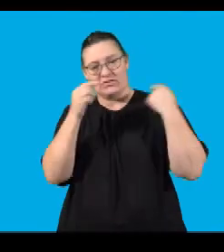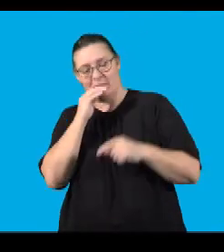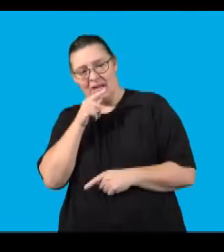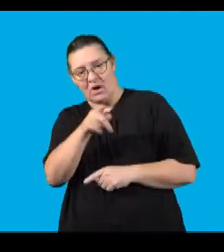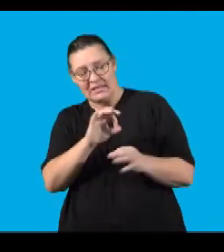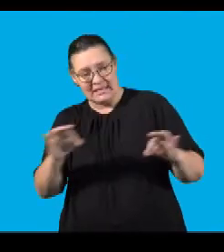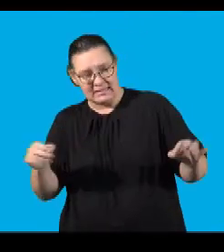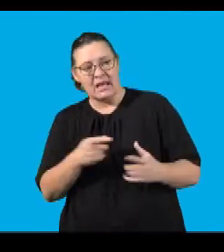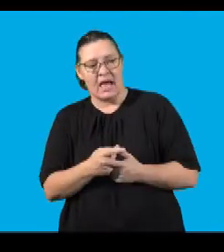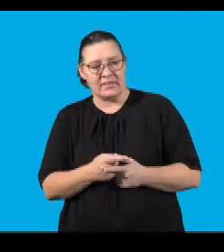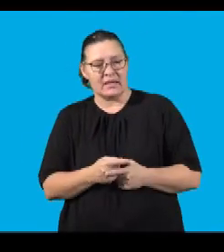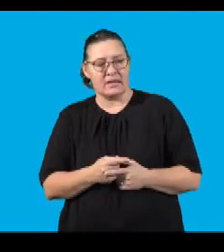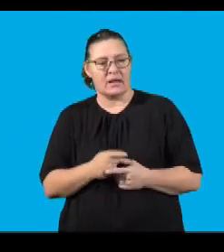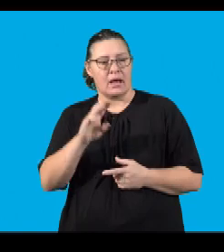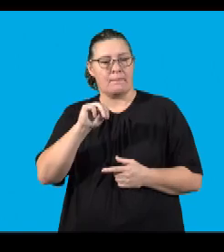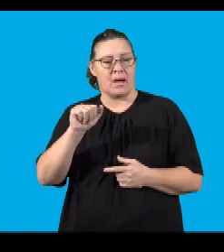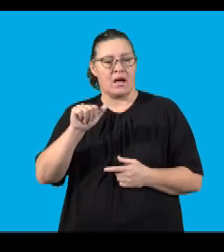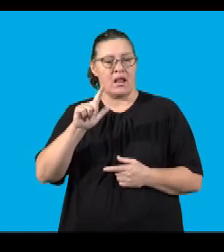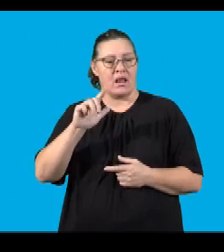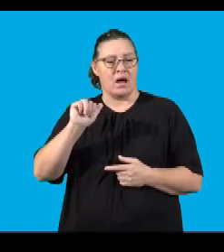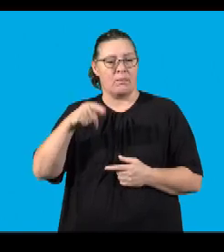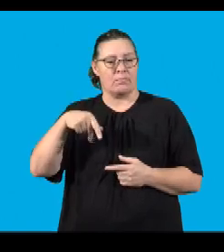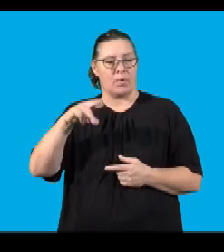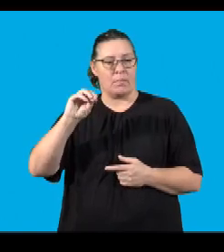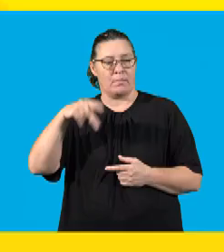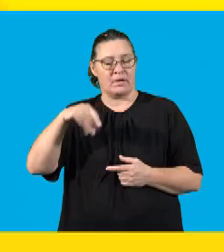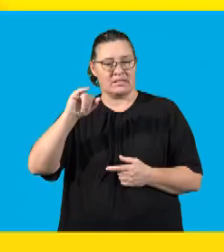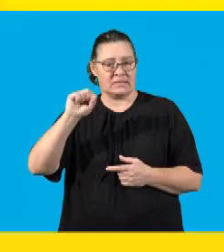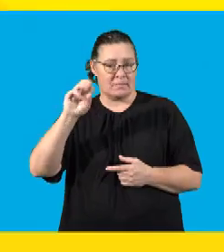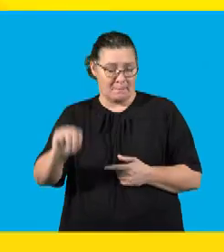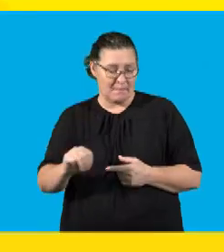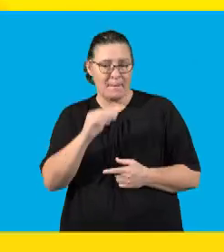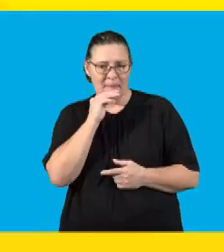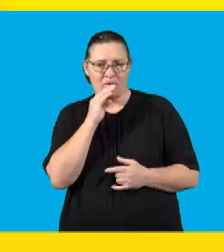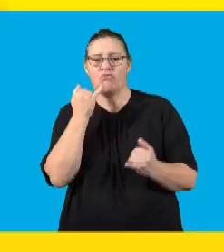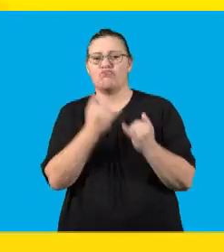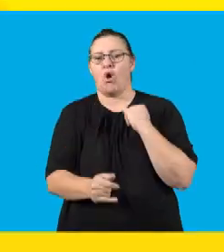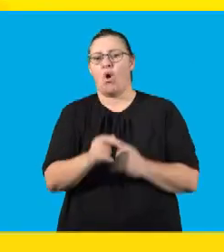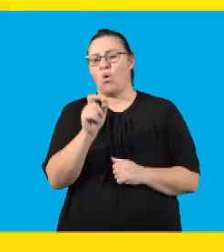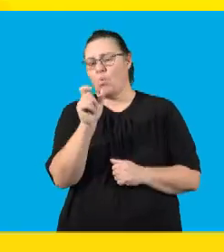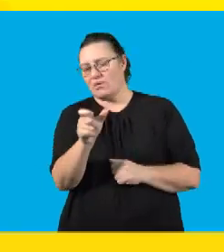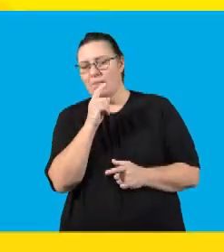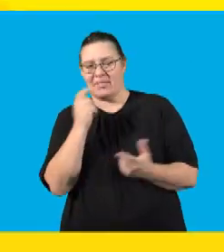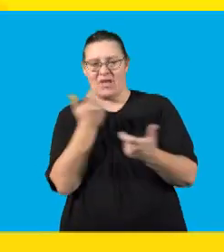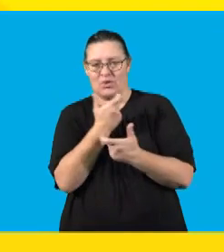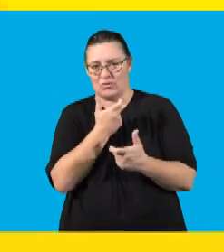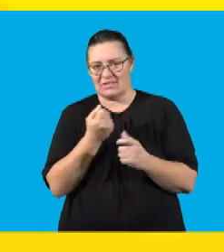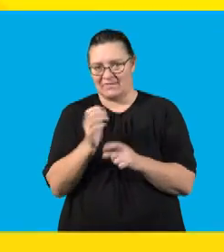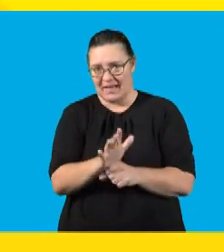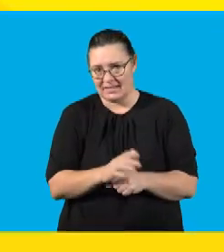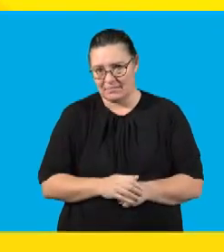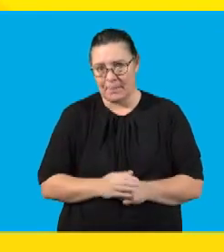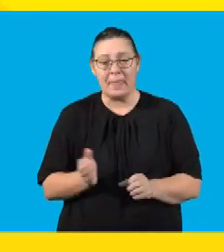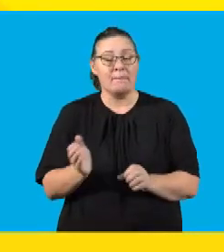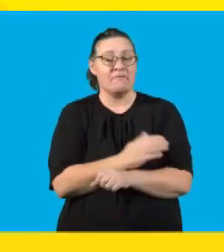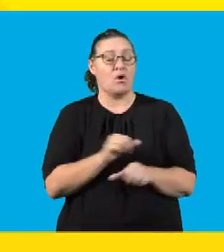And lastly, the malapropism, when a word is incorrectly used, normally with a humorous effect. Now, before we